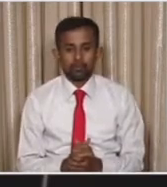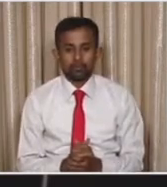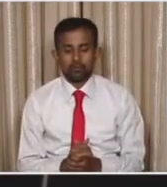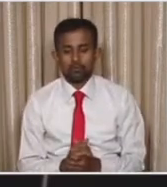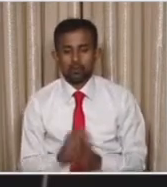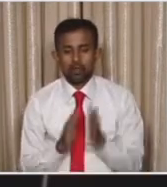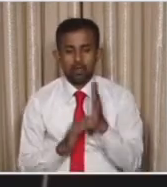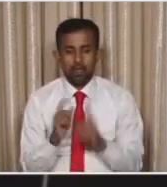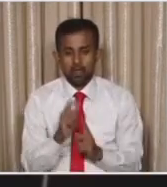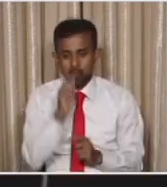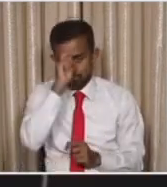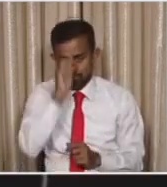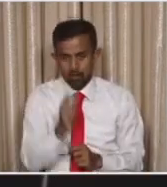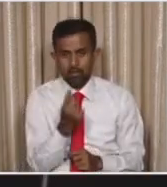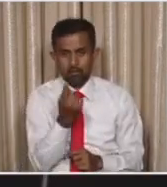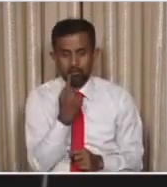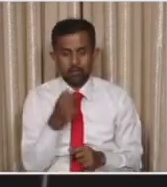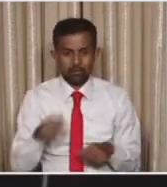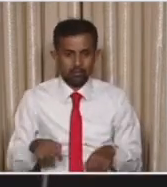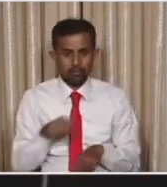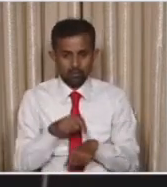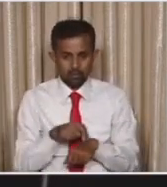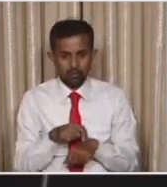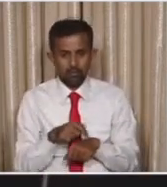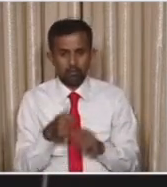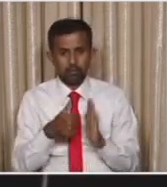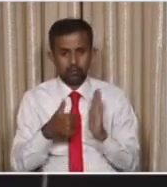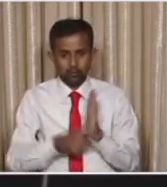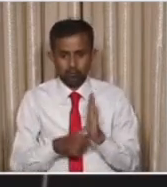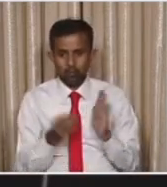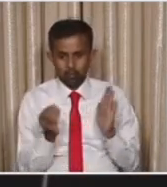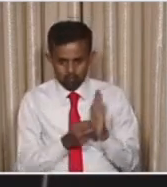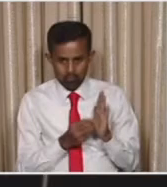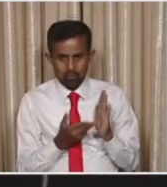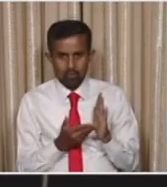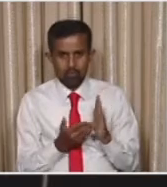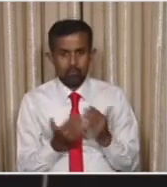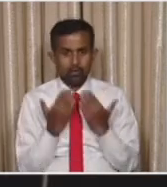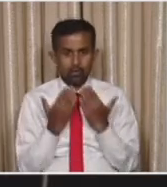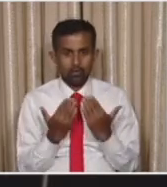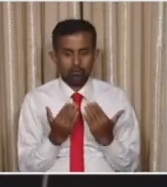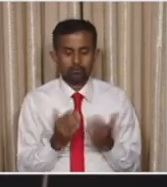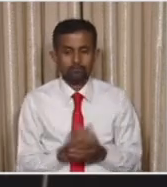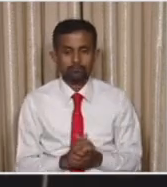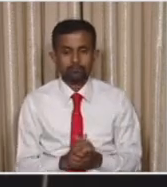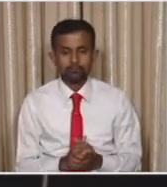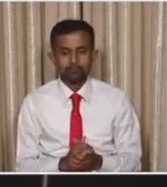saying therefore again I go back to The